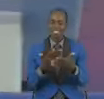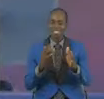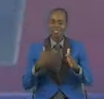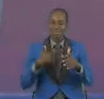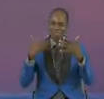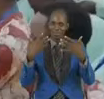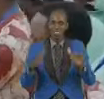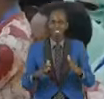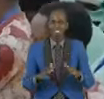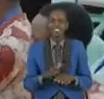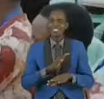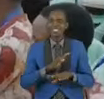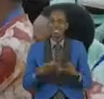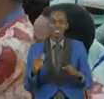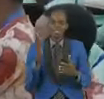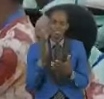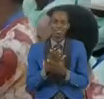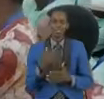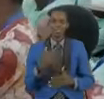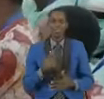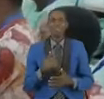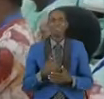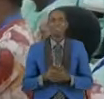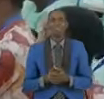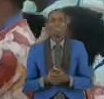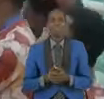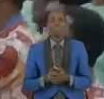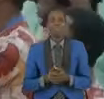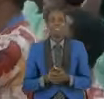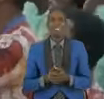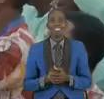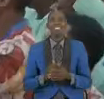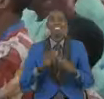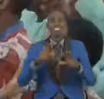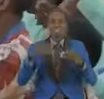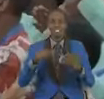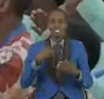shout me down. Now give me a good amen. Amen.